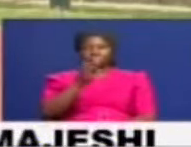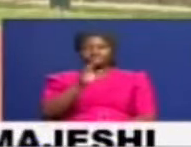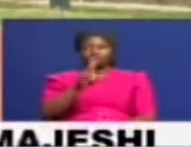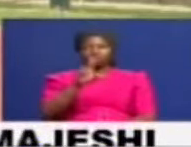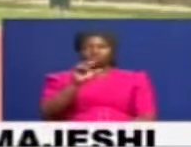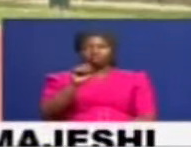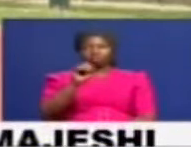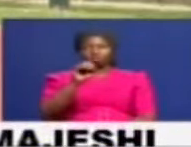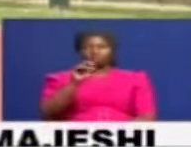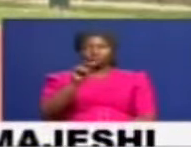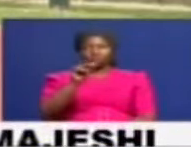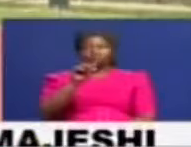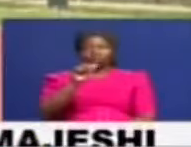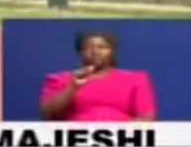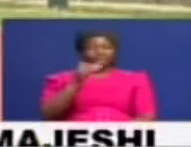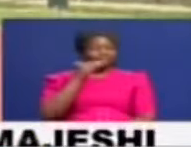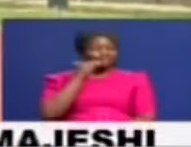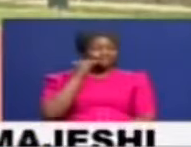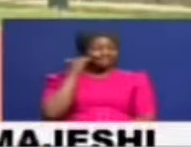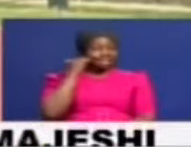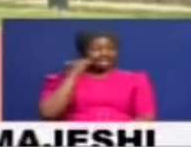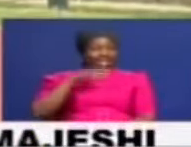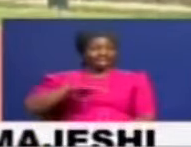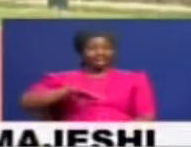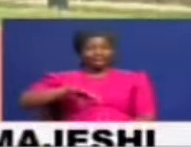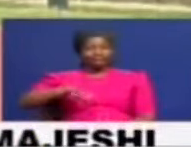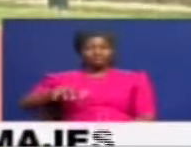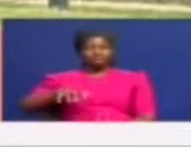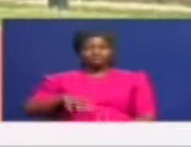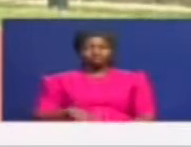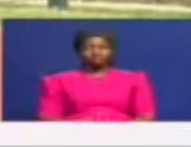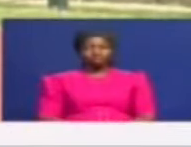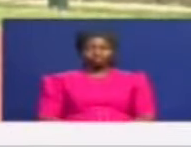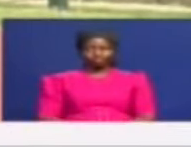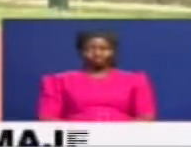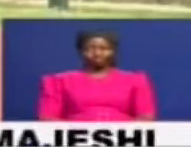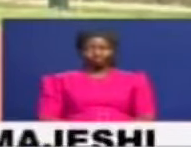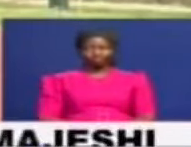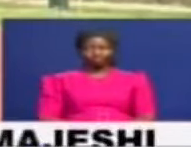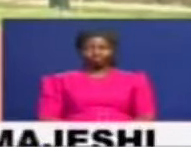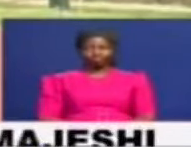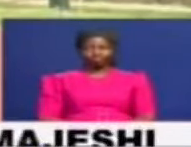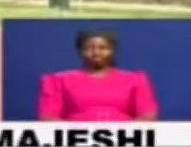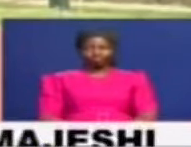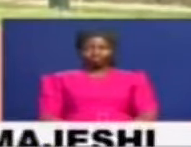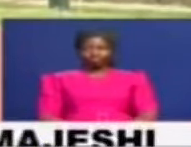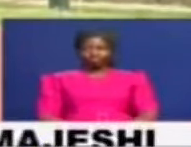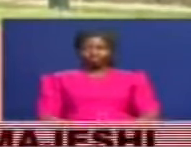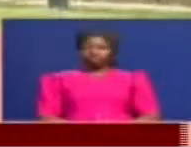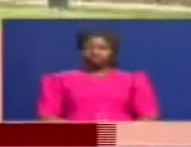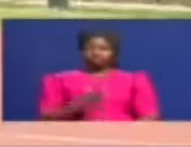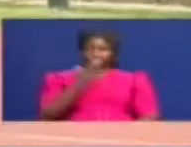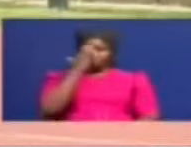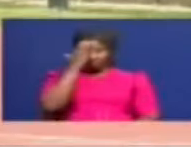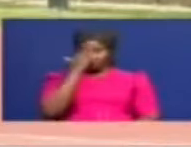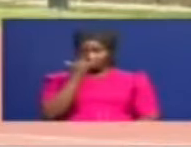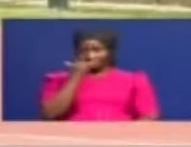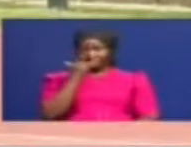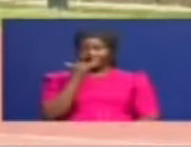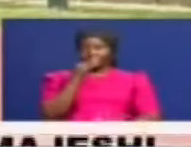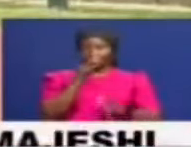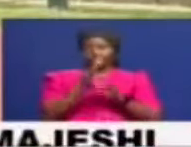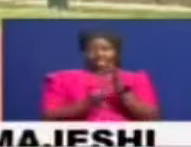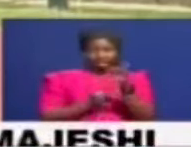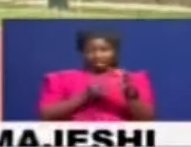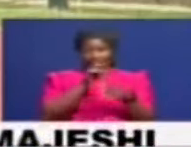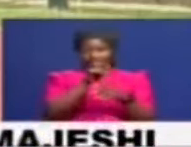taking position. The event has started. The president is in the area. Other